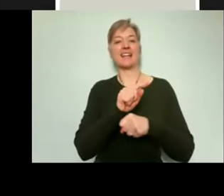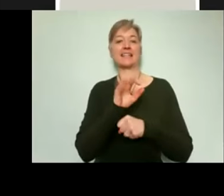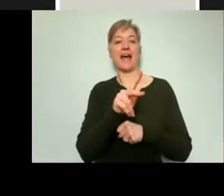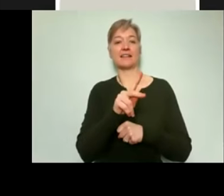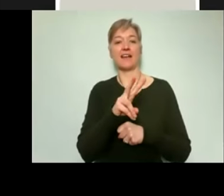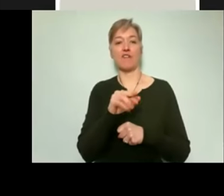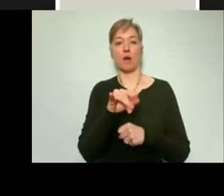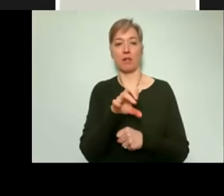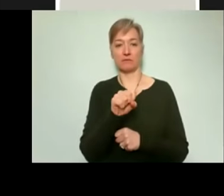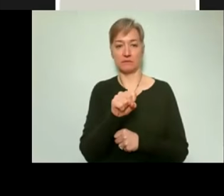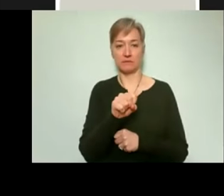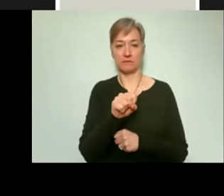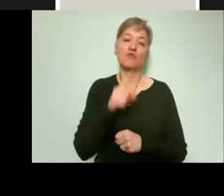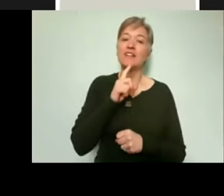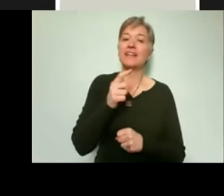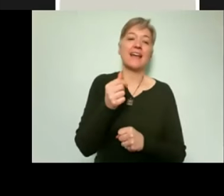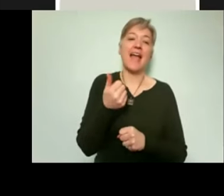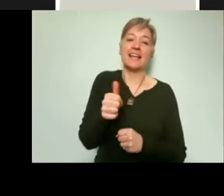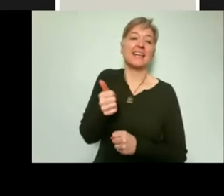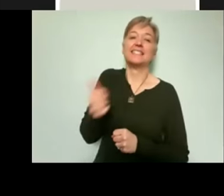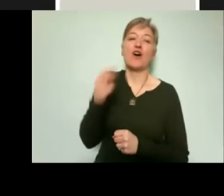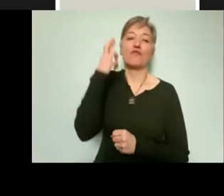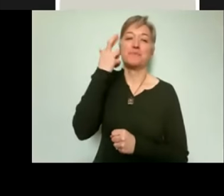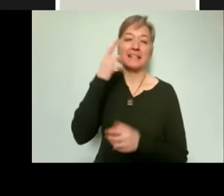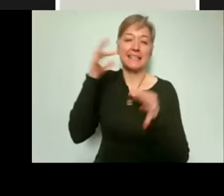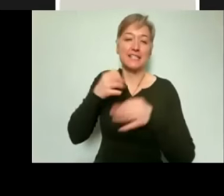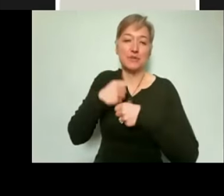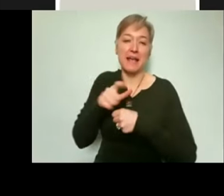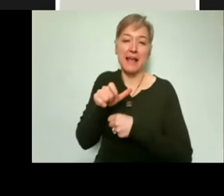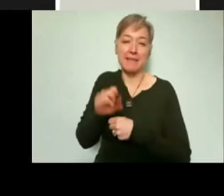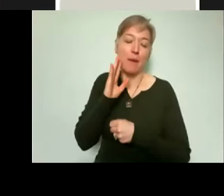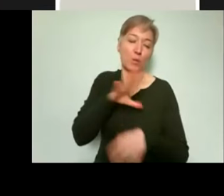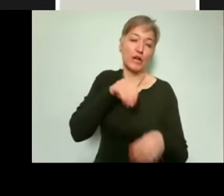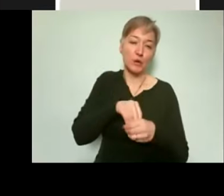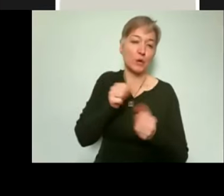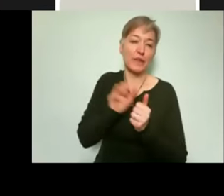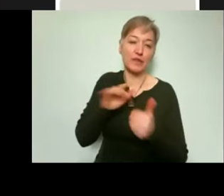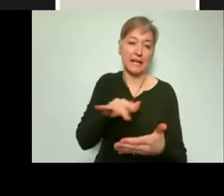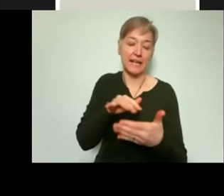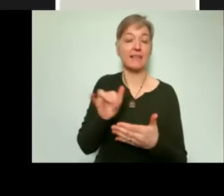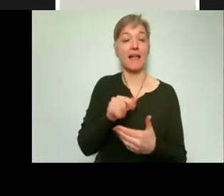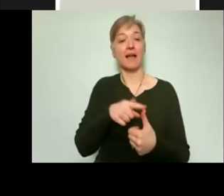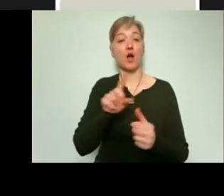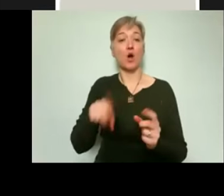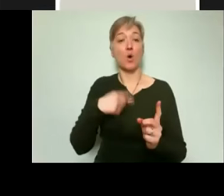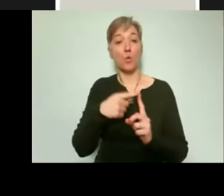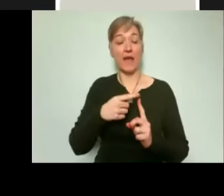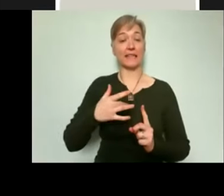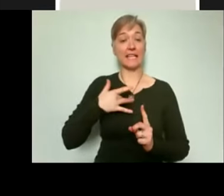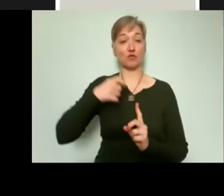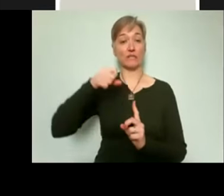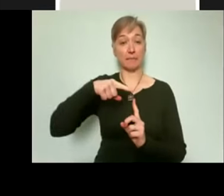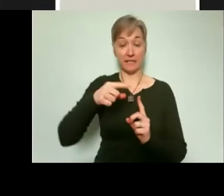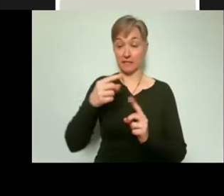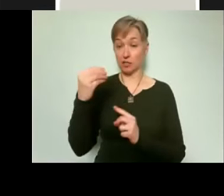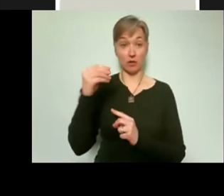And these are things that any sort of self-respecting decision-making lab would include in its study. Things like the moment that the sensory stimulus comes on, whether